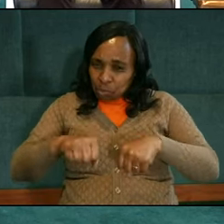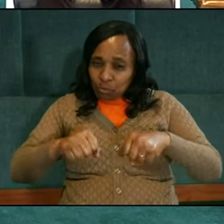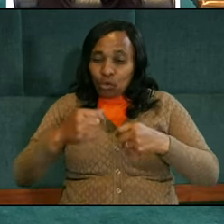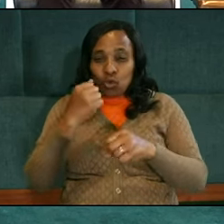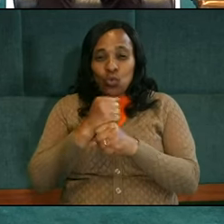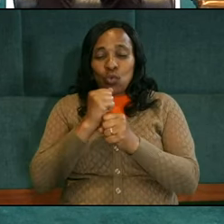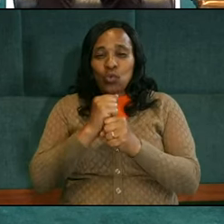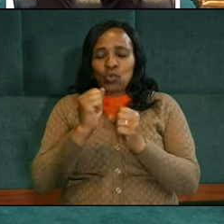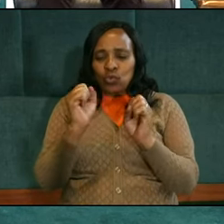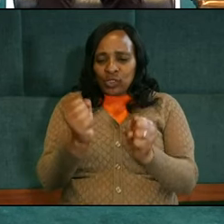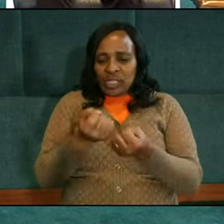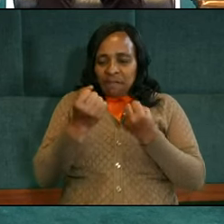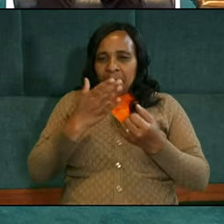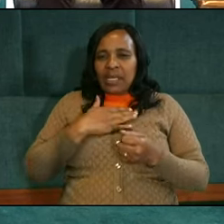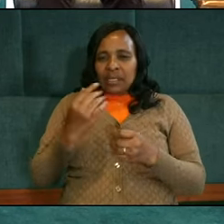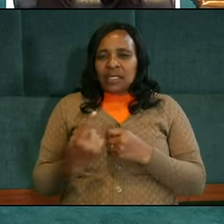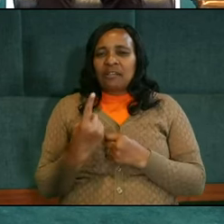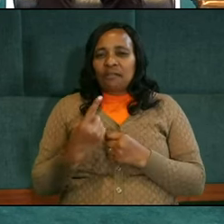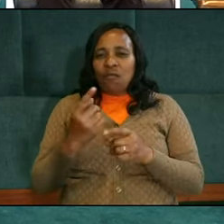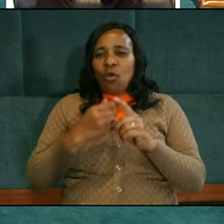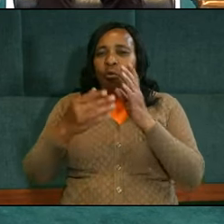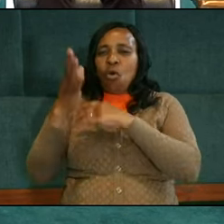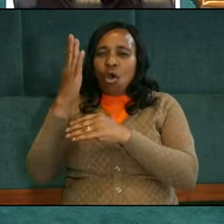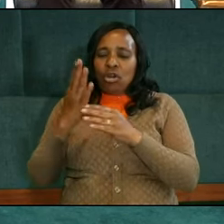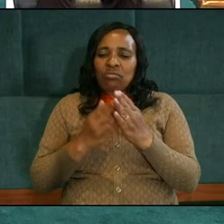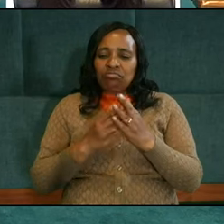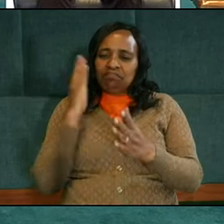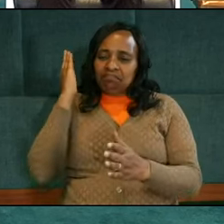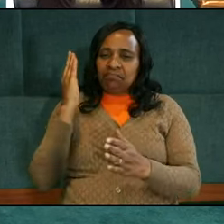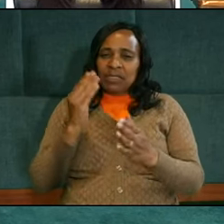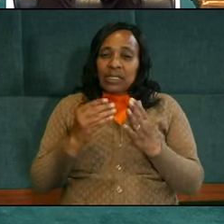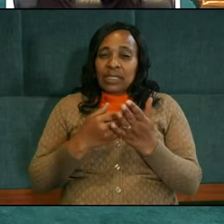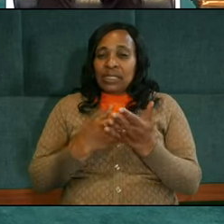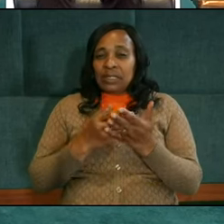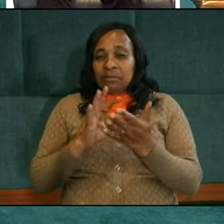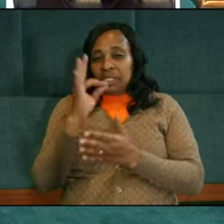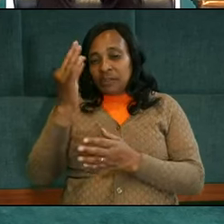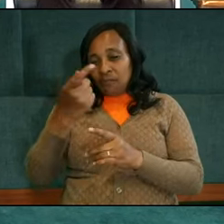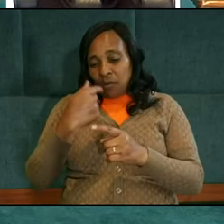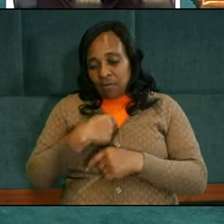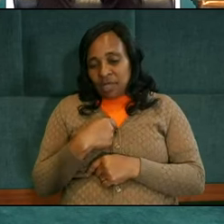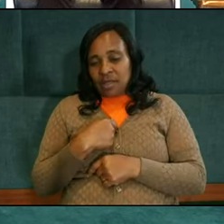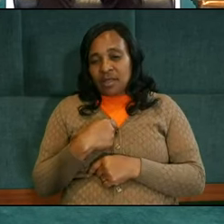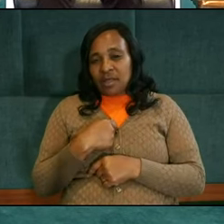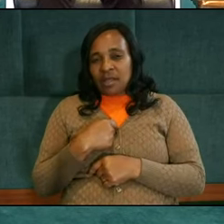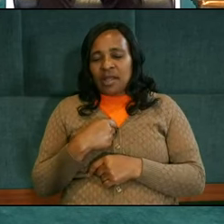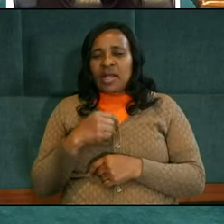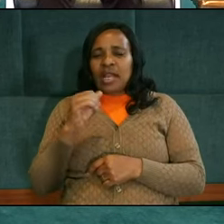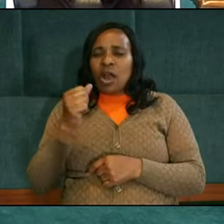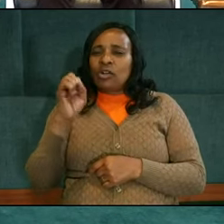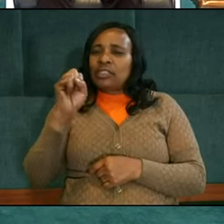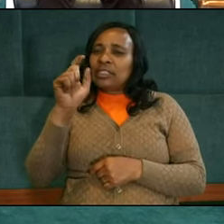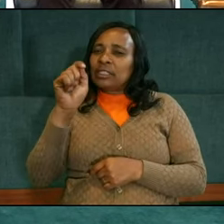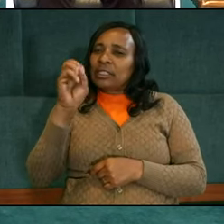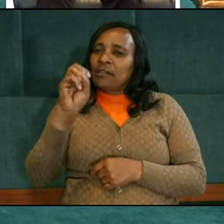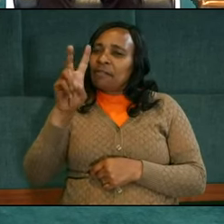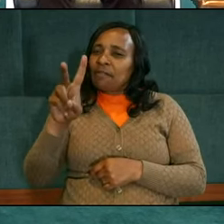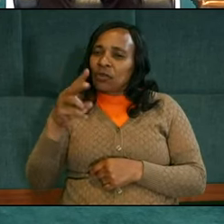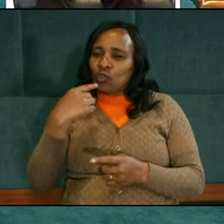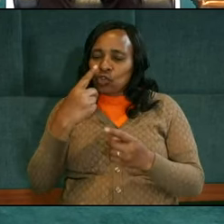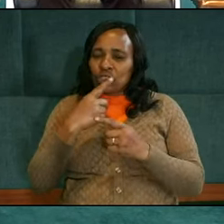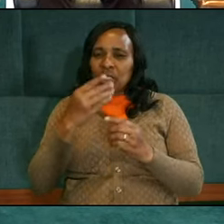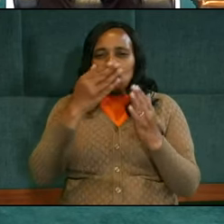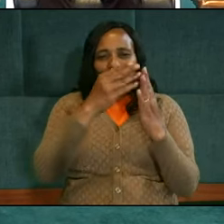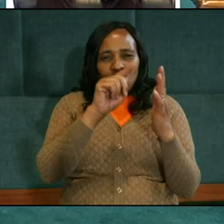myself from God's withdrawing his spirit from me? Now that Steve has mentioned that there's a certain framework, so what can I